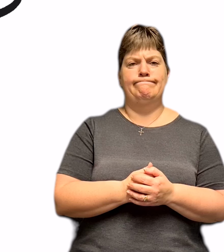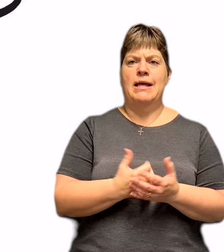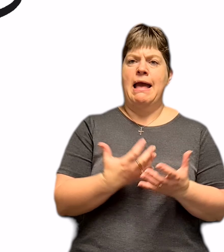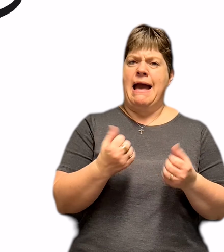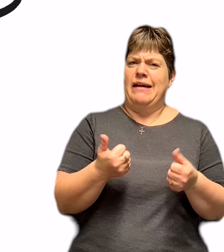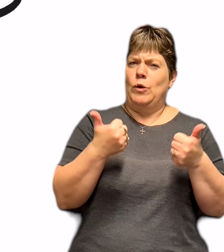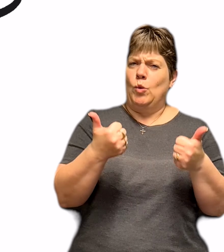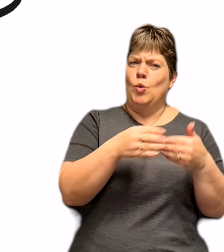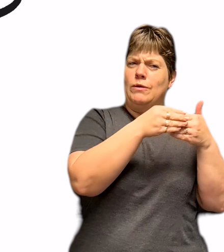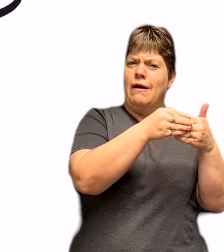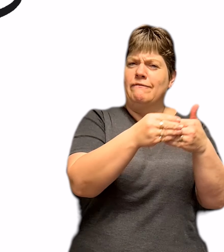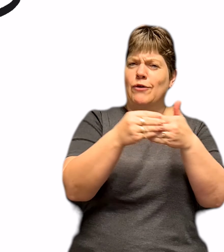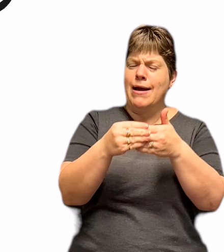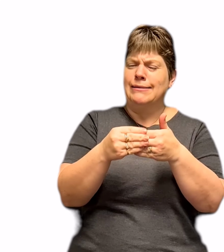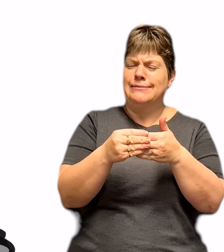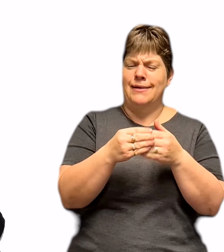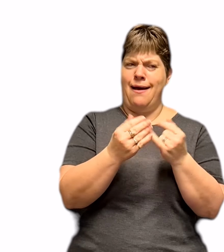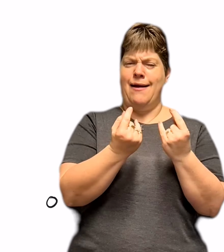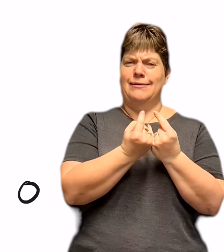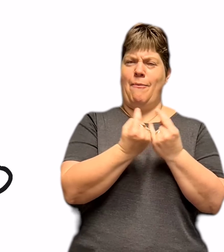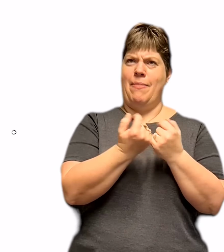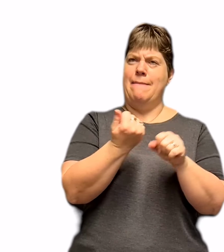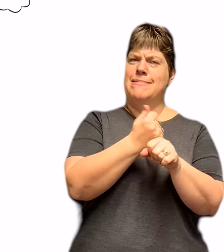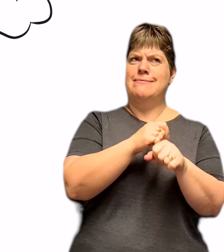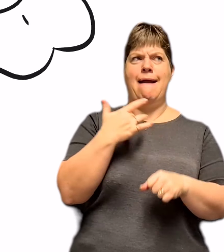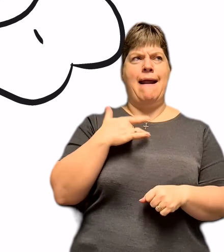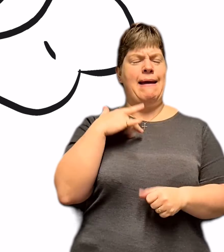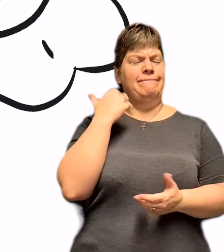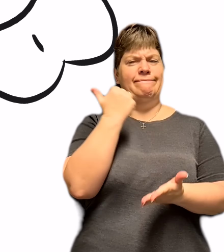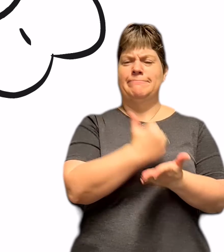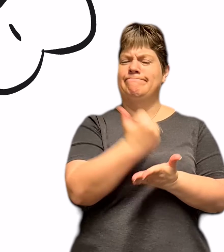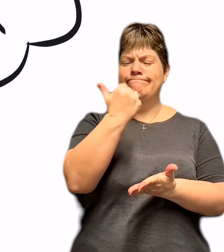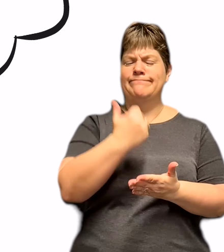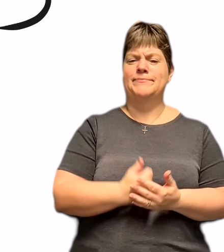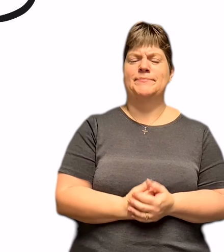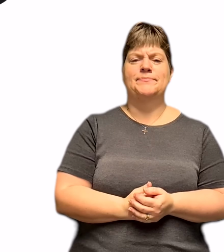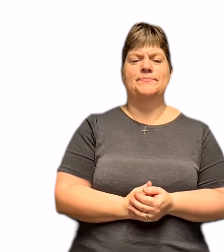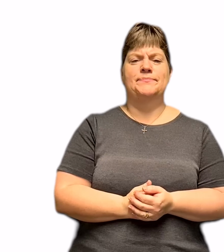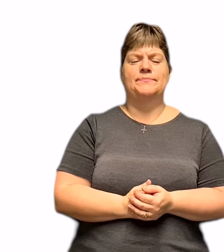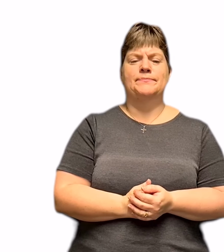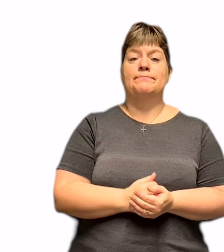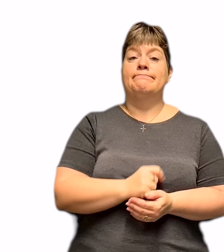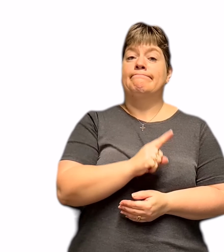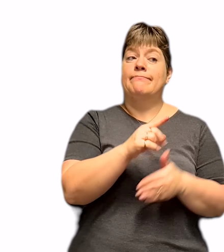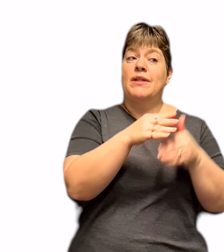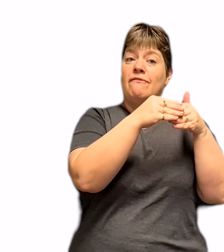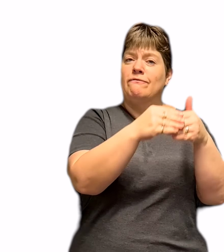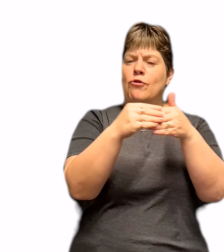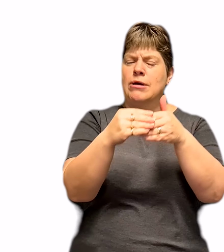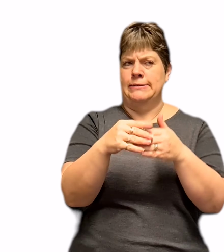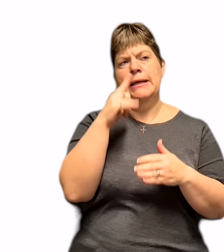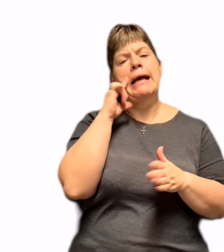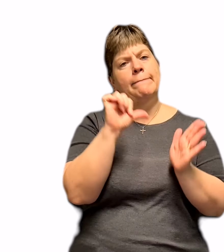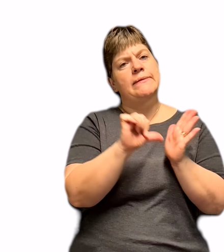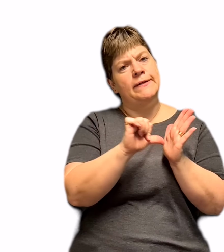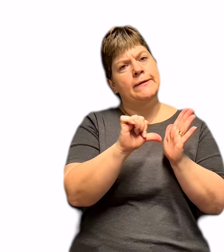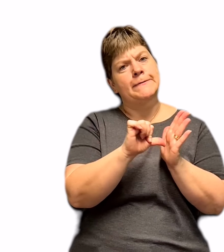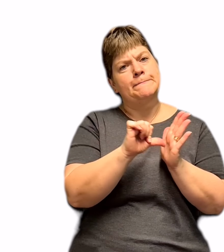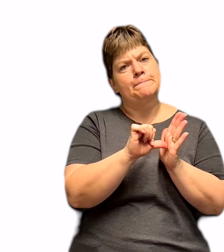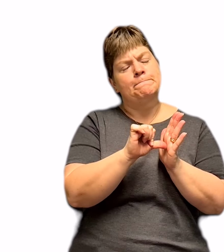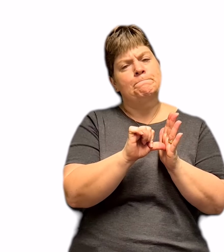Having good friends is one of the things that can make life really great. But friendships can be